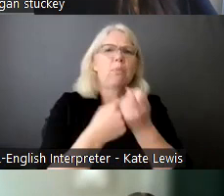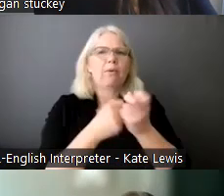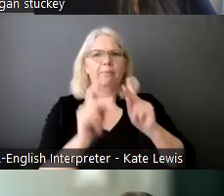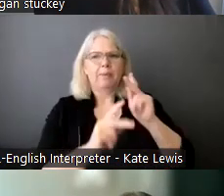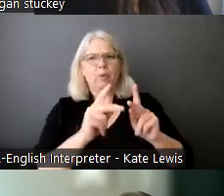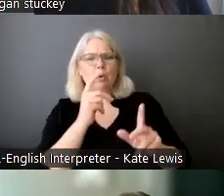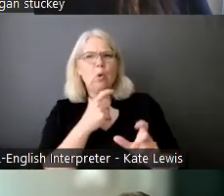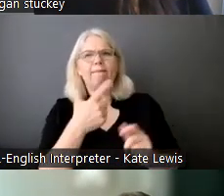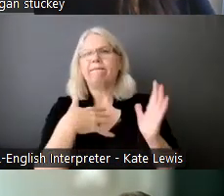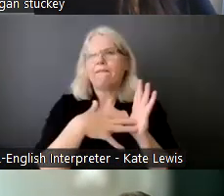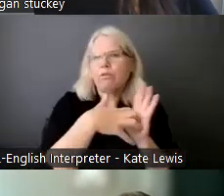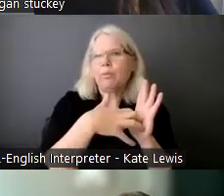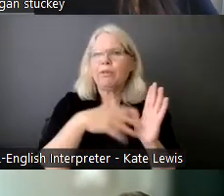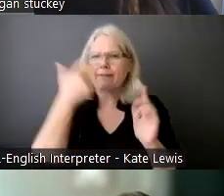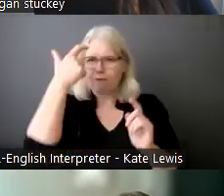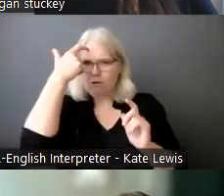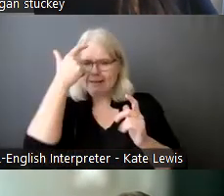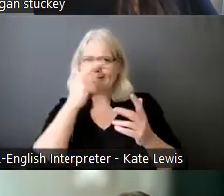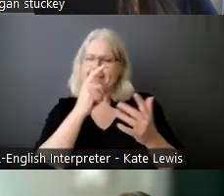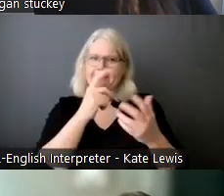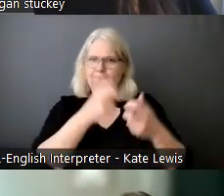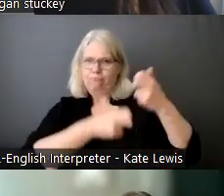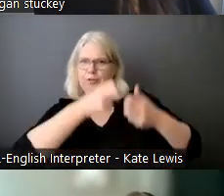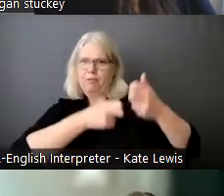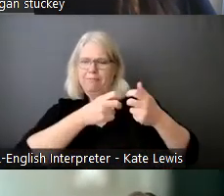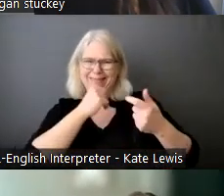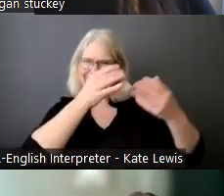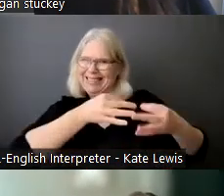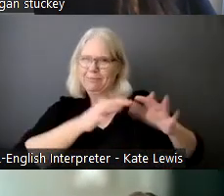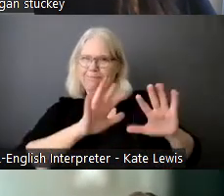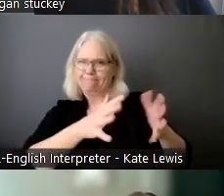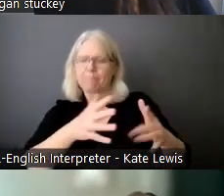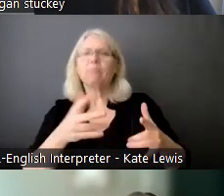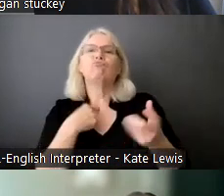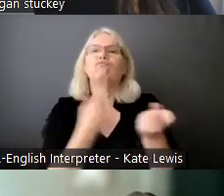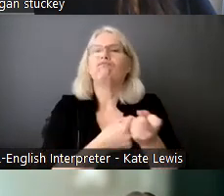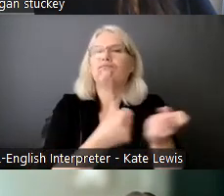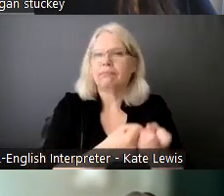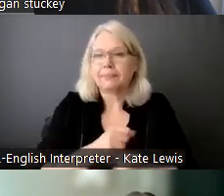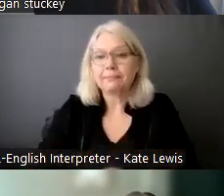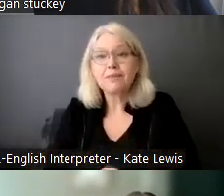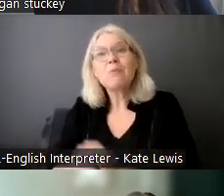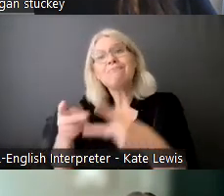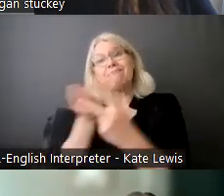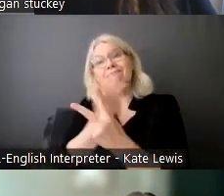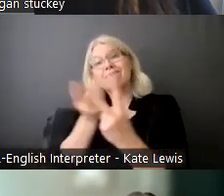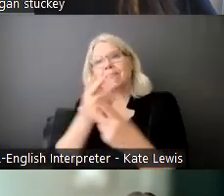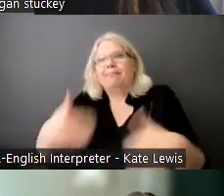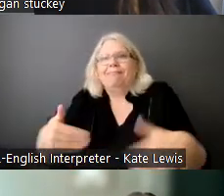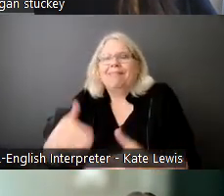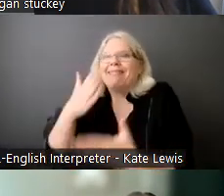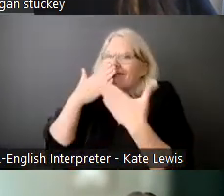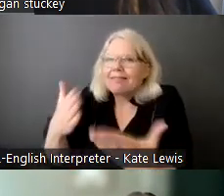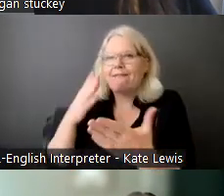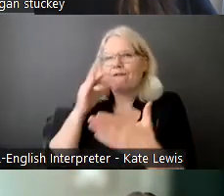to Megan and Shauna, and thank you so much today for taking us through the Q&A and questions answered for today's